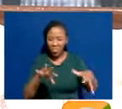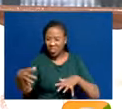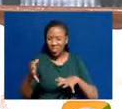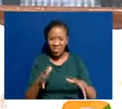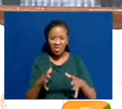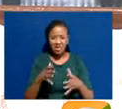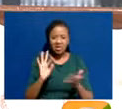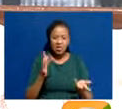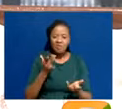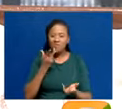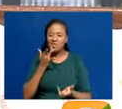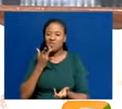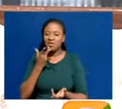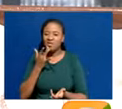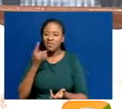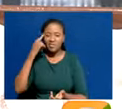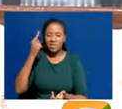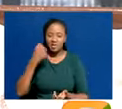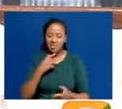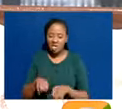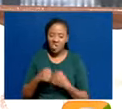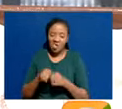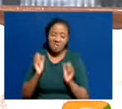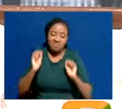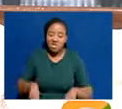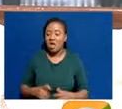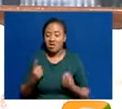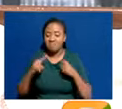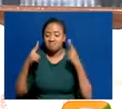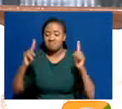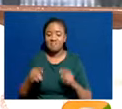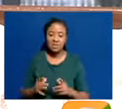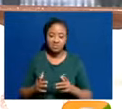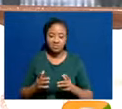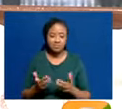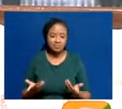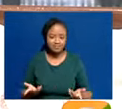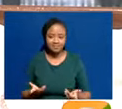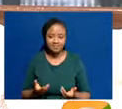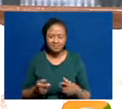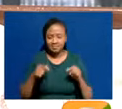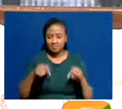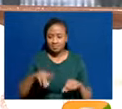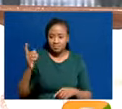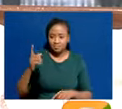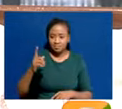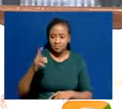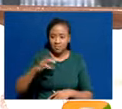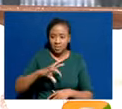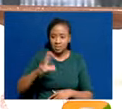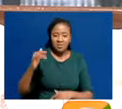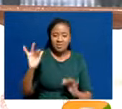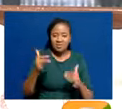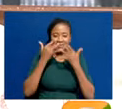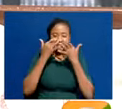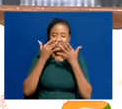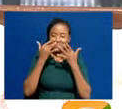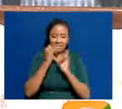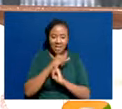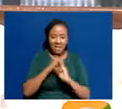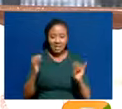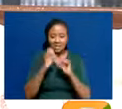impunity. People thinking you can just get away with anything. We're a county where hewa ilikuwa inalipwa. Let me put it that way.